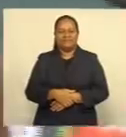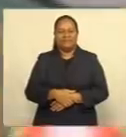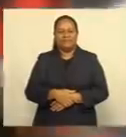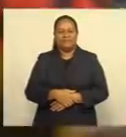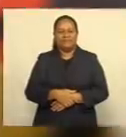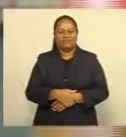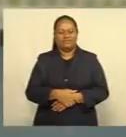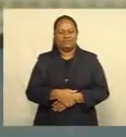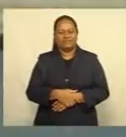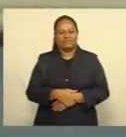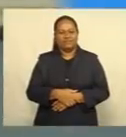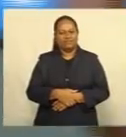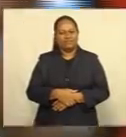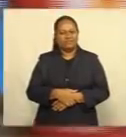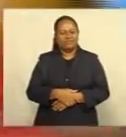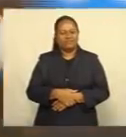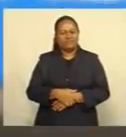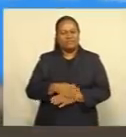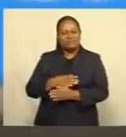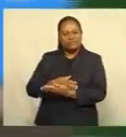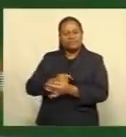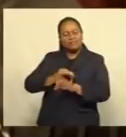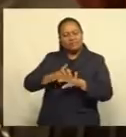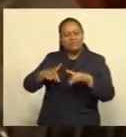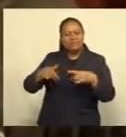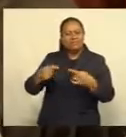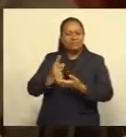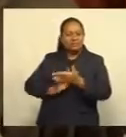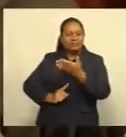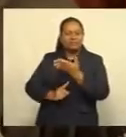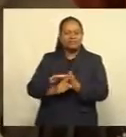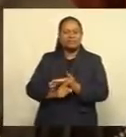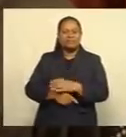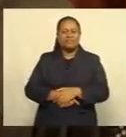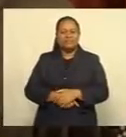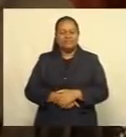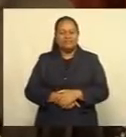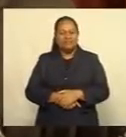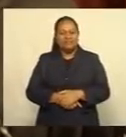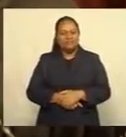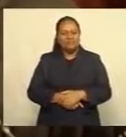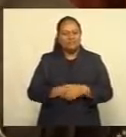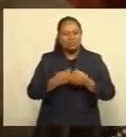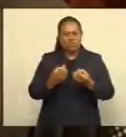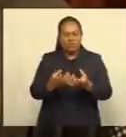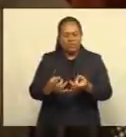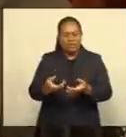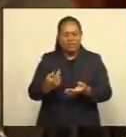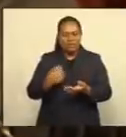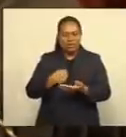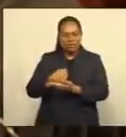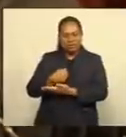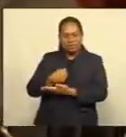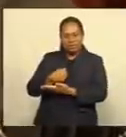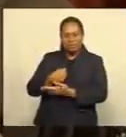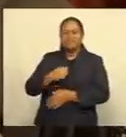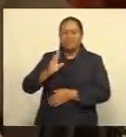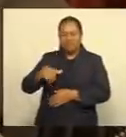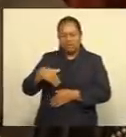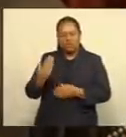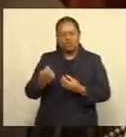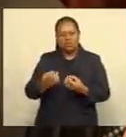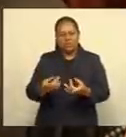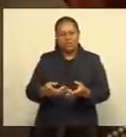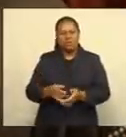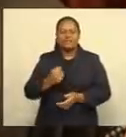me, everything I've asked them to prepare for me, they always prepare. Ask them to